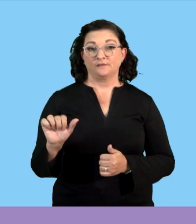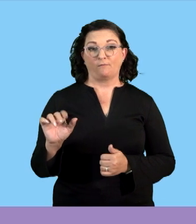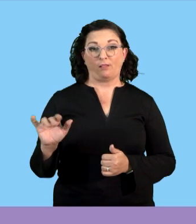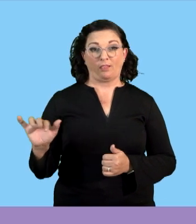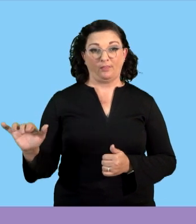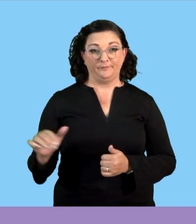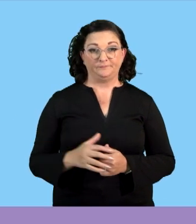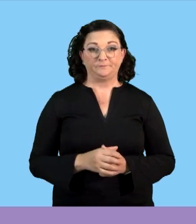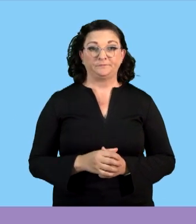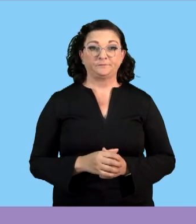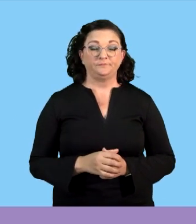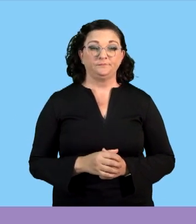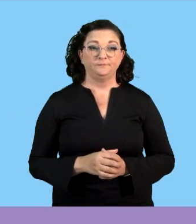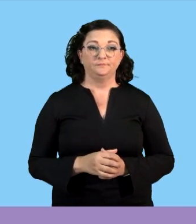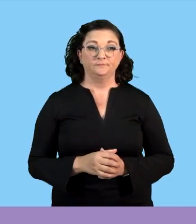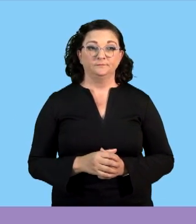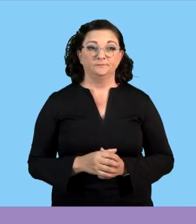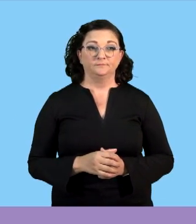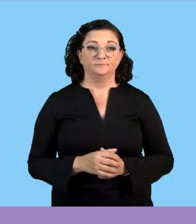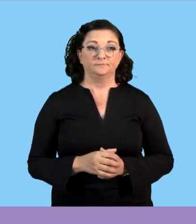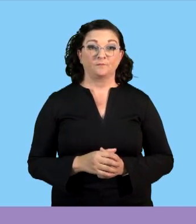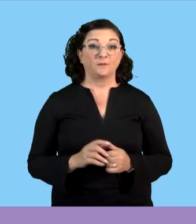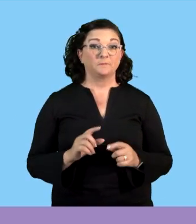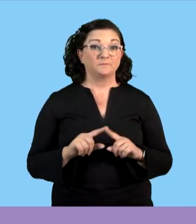20.15056, and it continues.